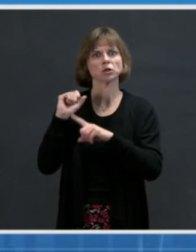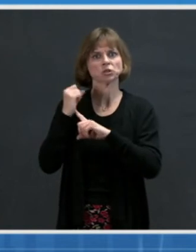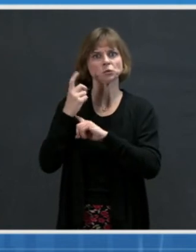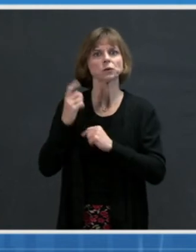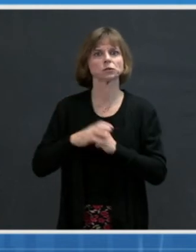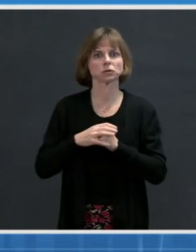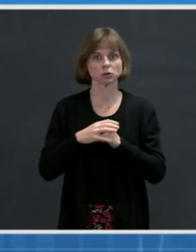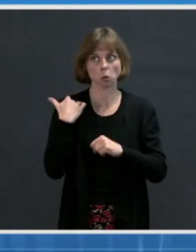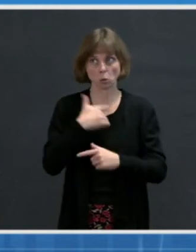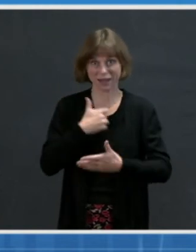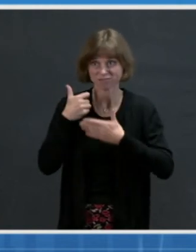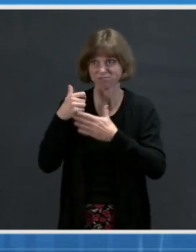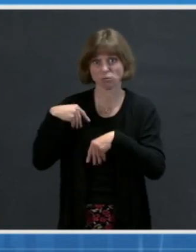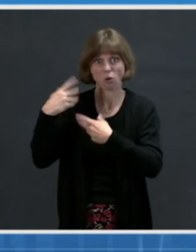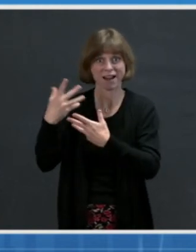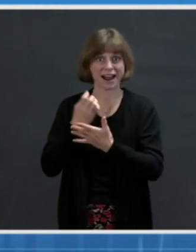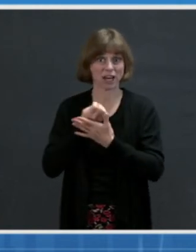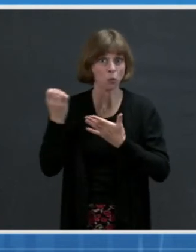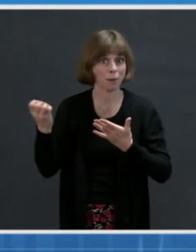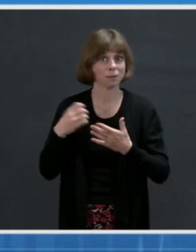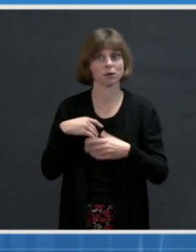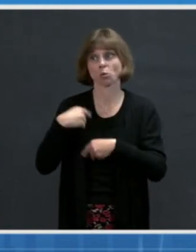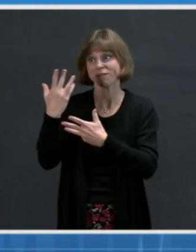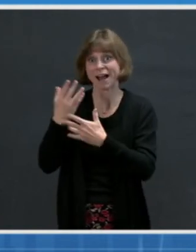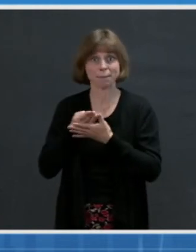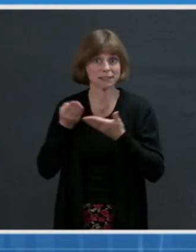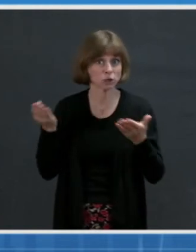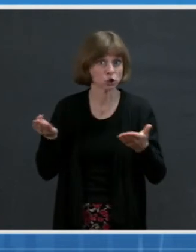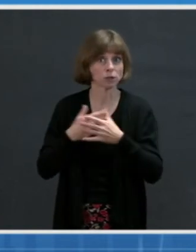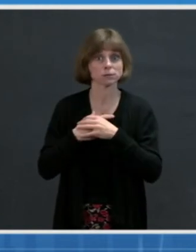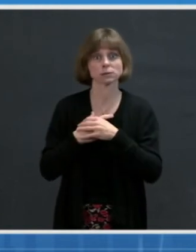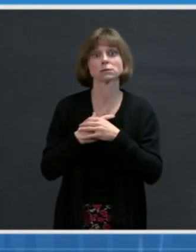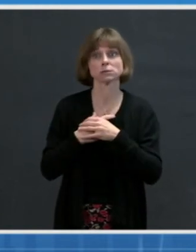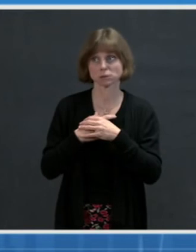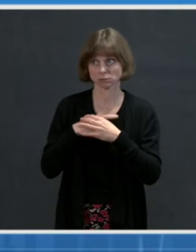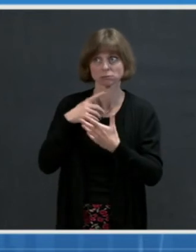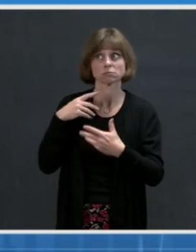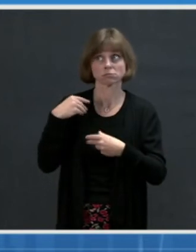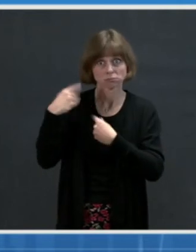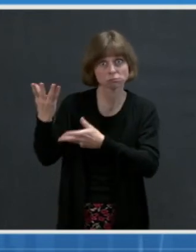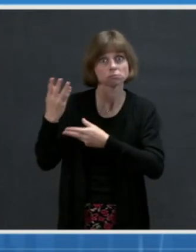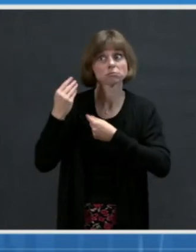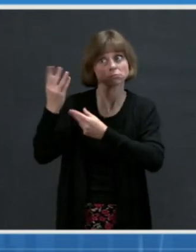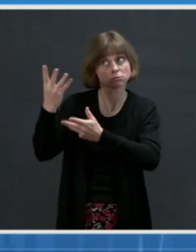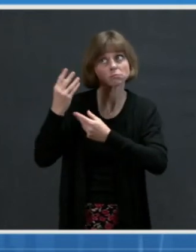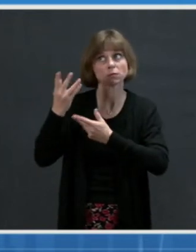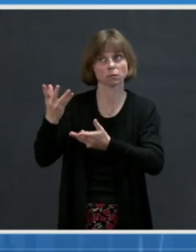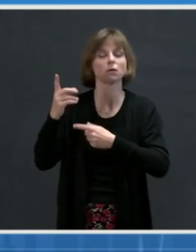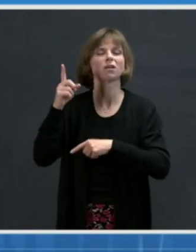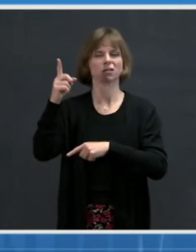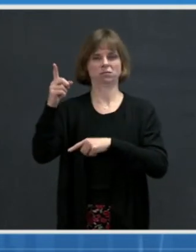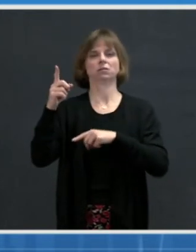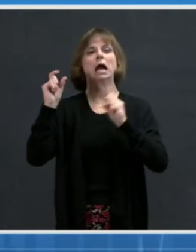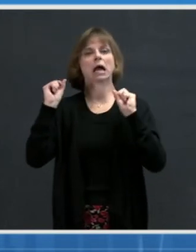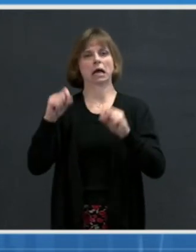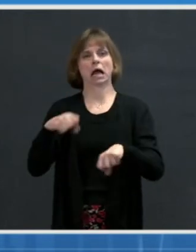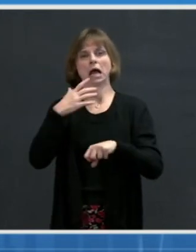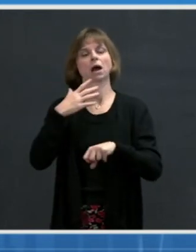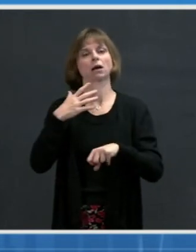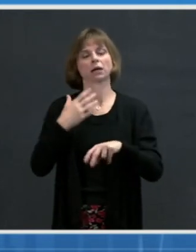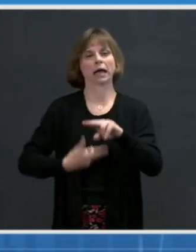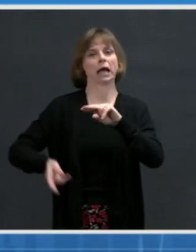with equipment and raw materials, which I think is helping to increase greater capacity